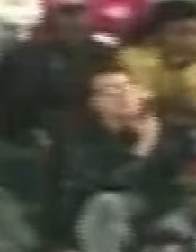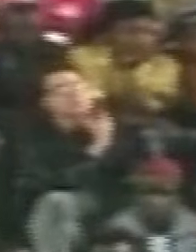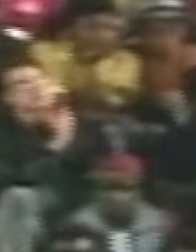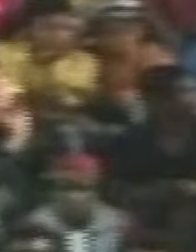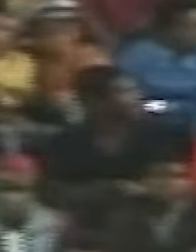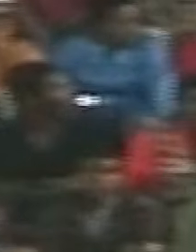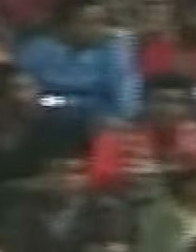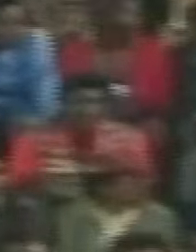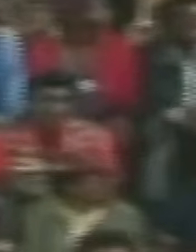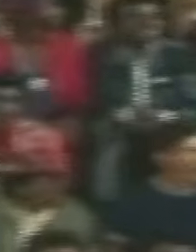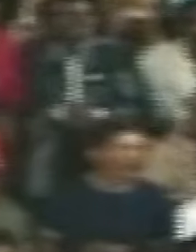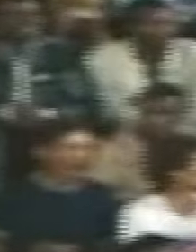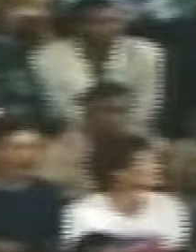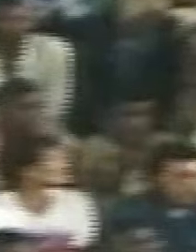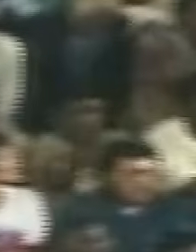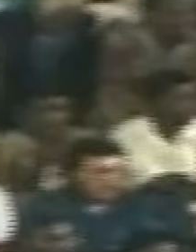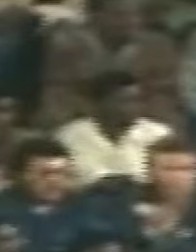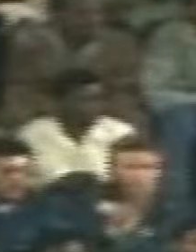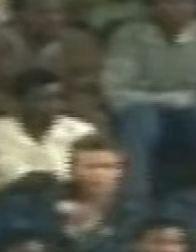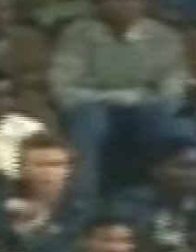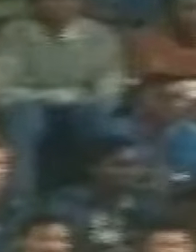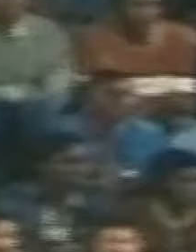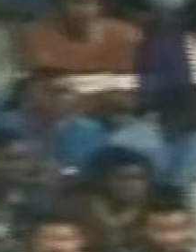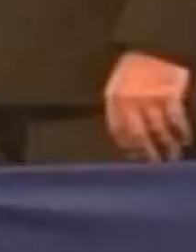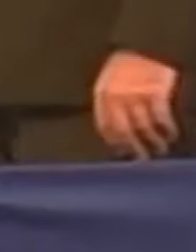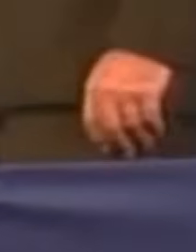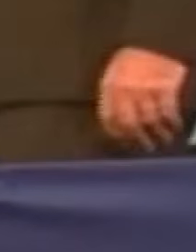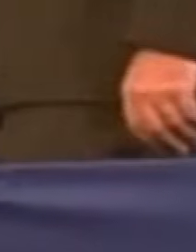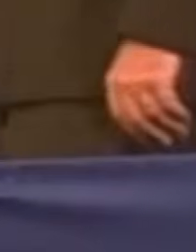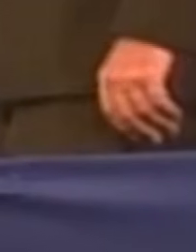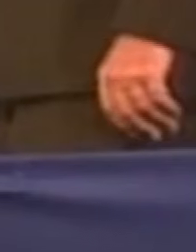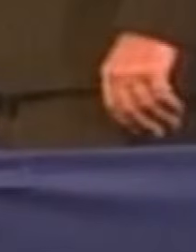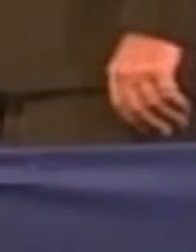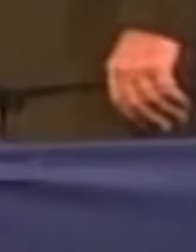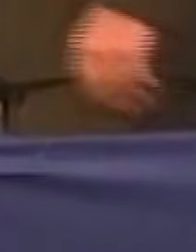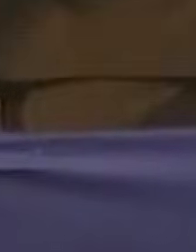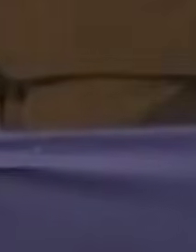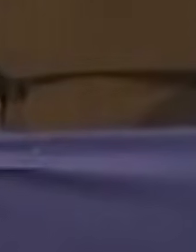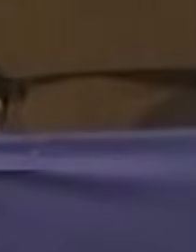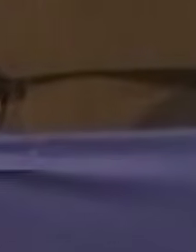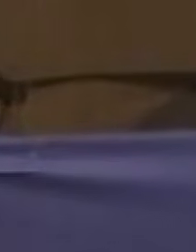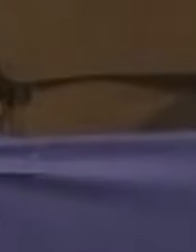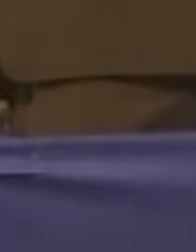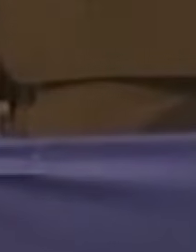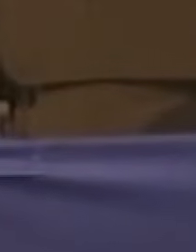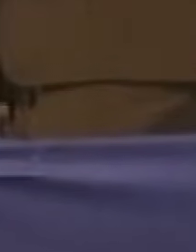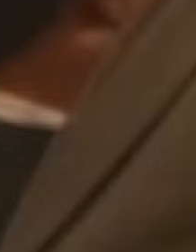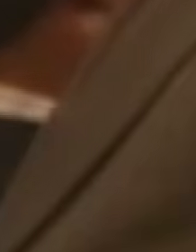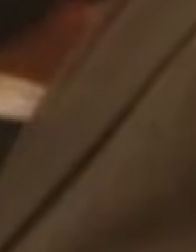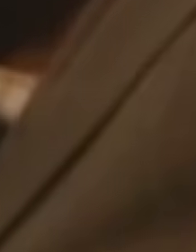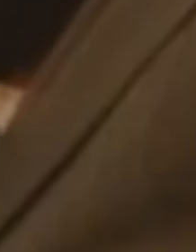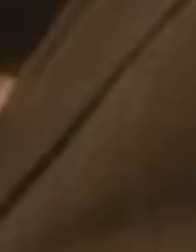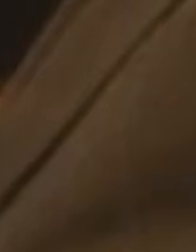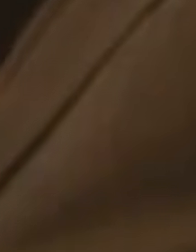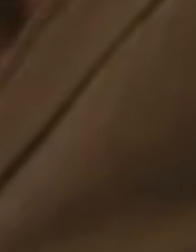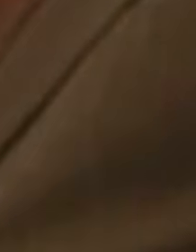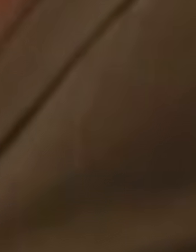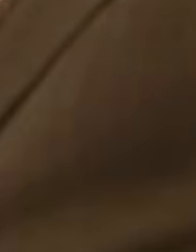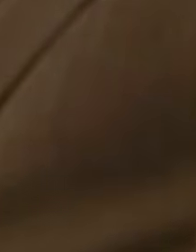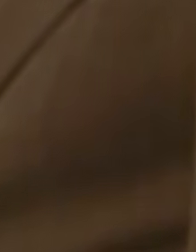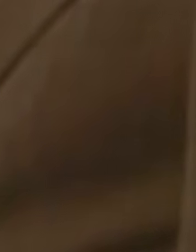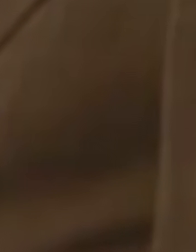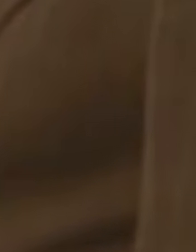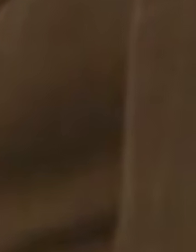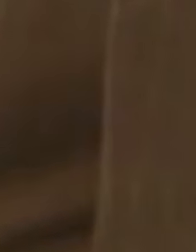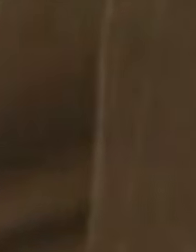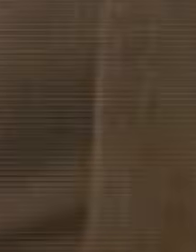For Namibians, especially those born post-1990, the existence of Sam Nujoma was and is a promise of